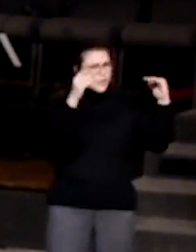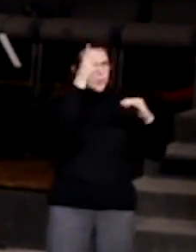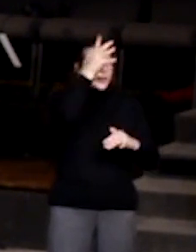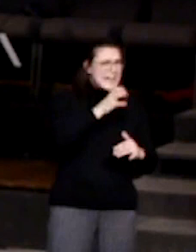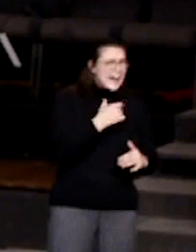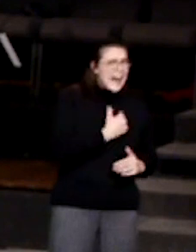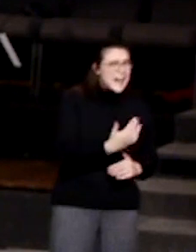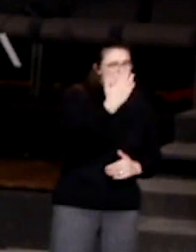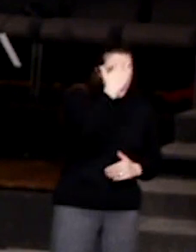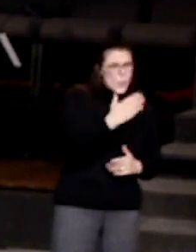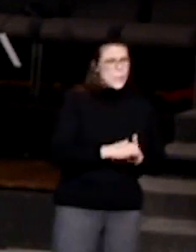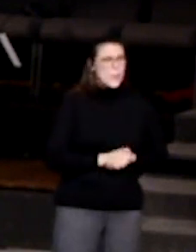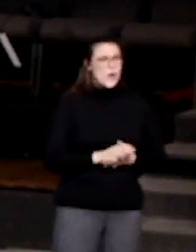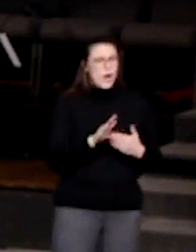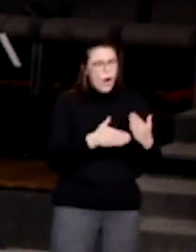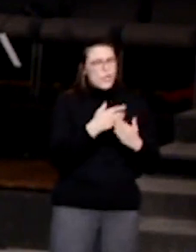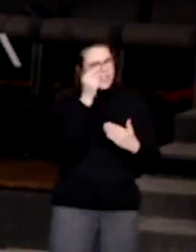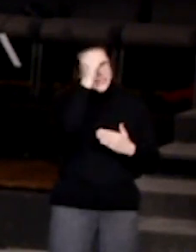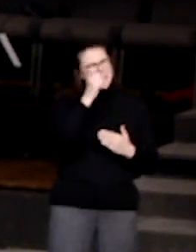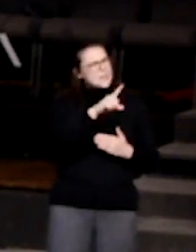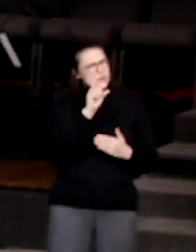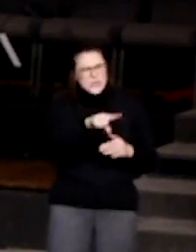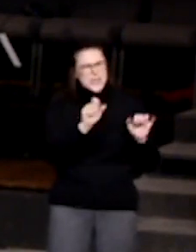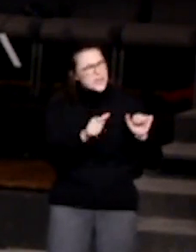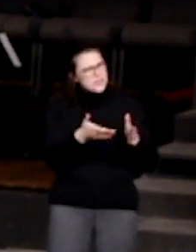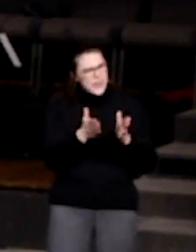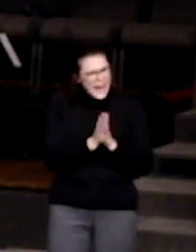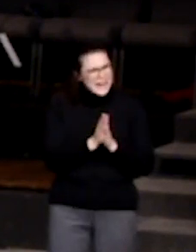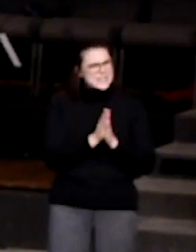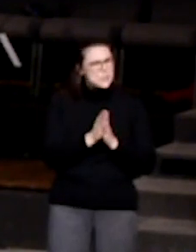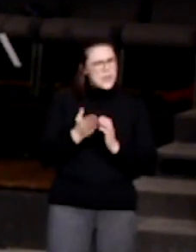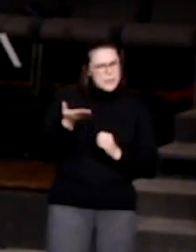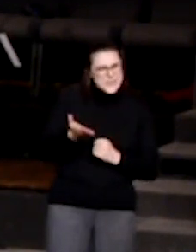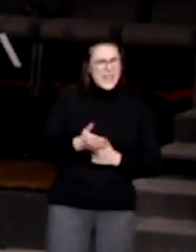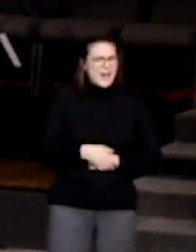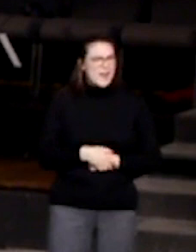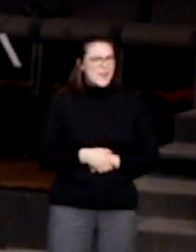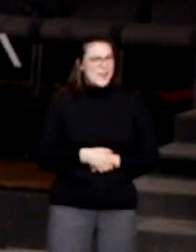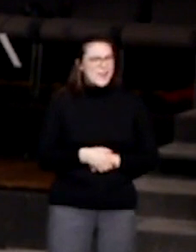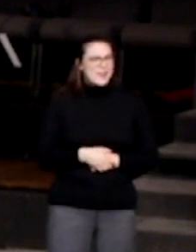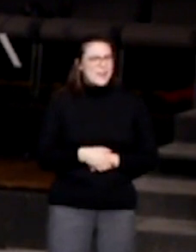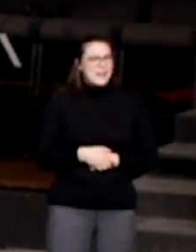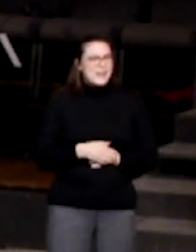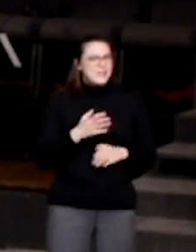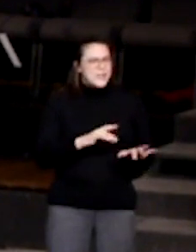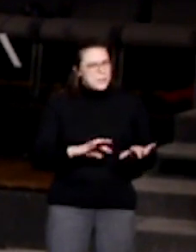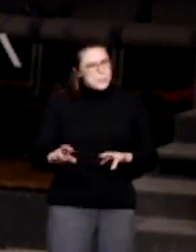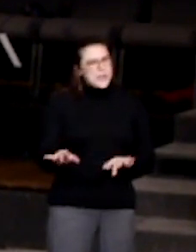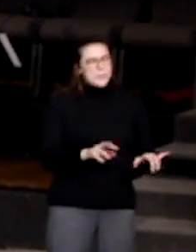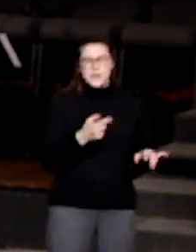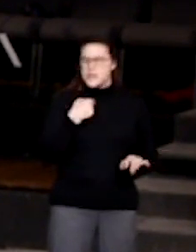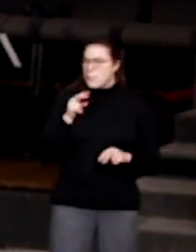know. And you know, all the theological questions I could have asked David while I was there, he's at the piano bench and I'm looking